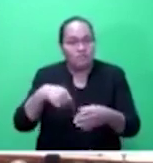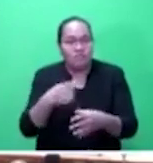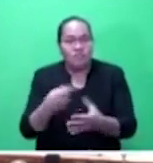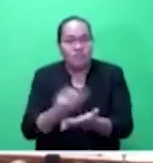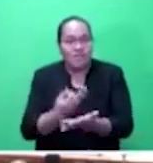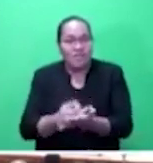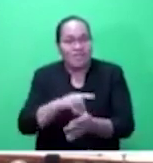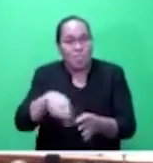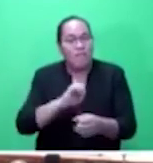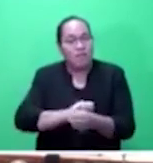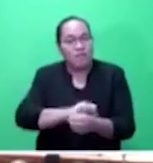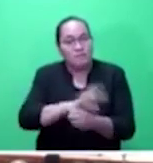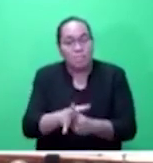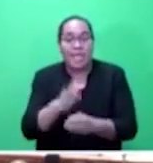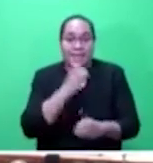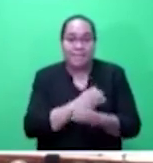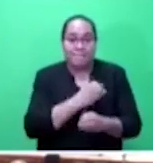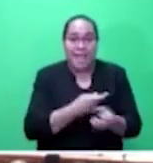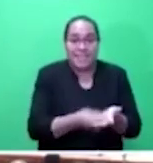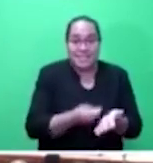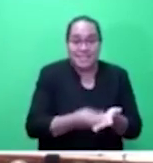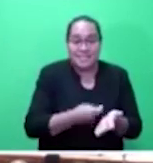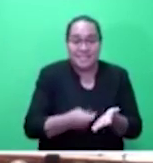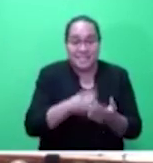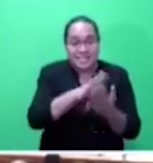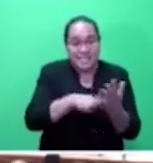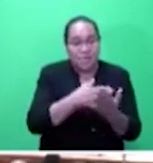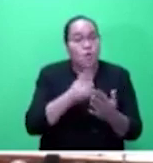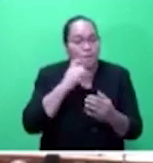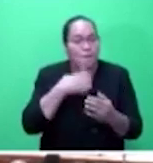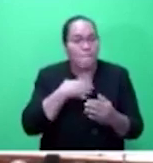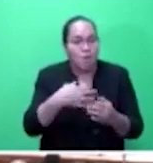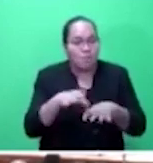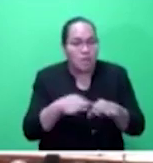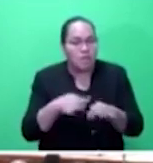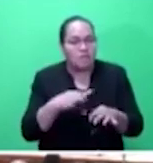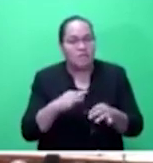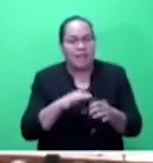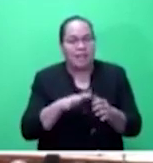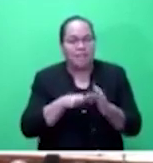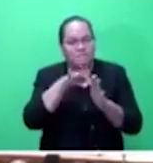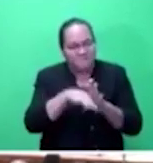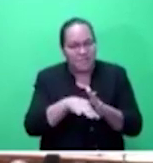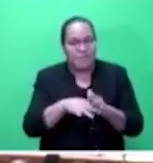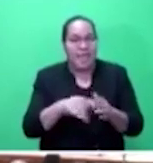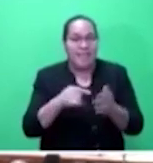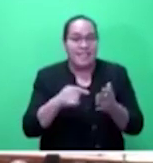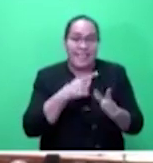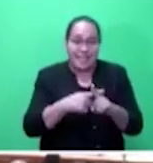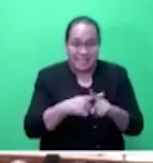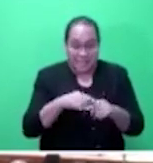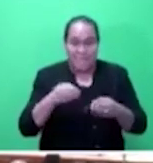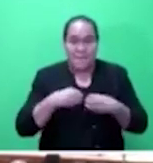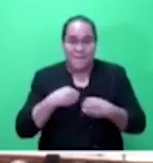scheme. The employment taxation scheme will be further incentivized from its current levels. The tax deduction that businesses